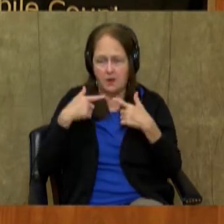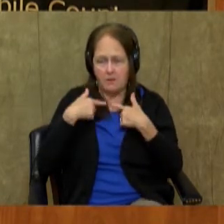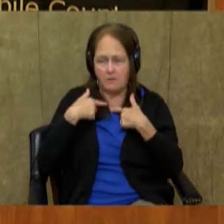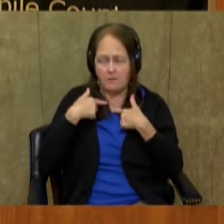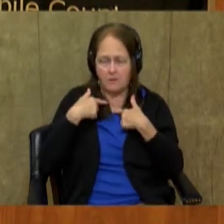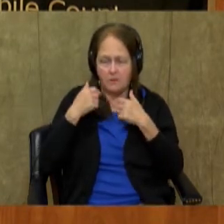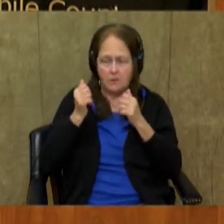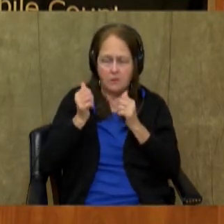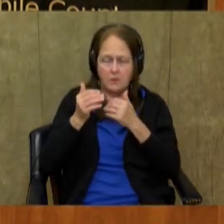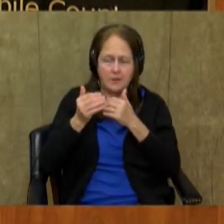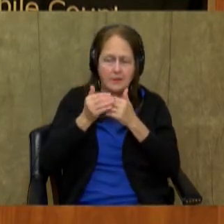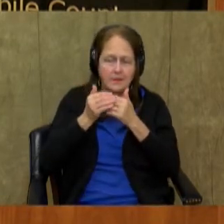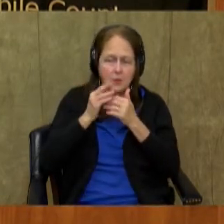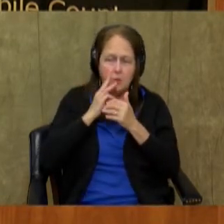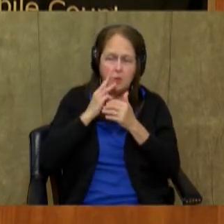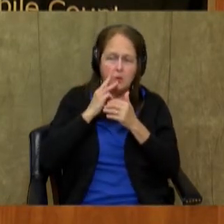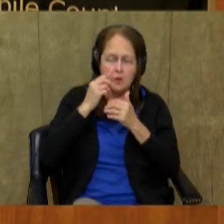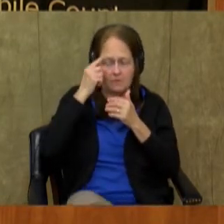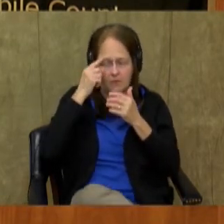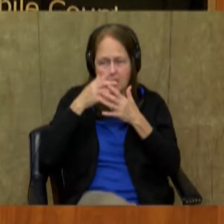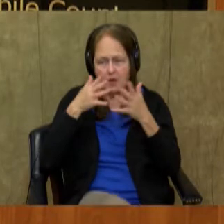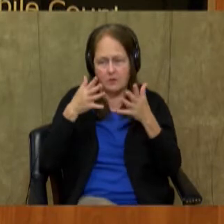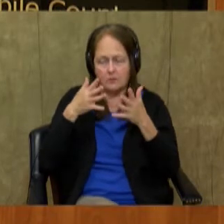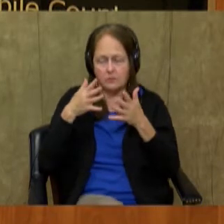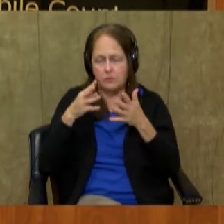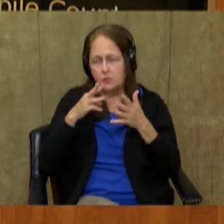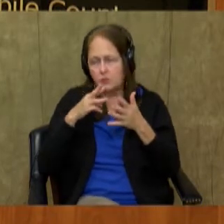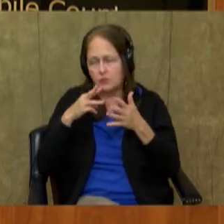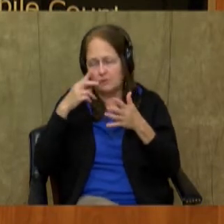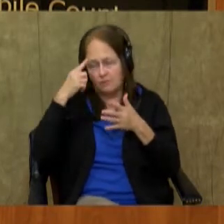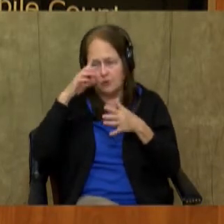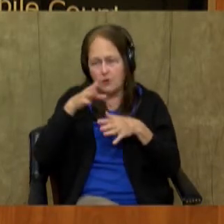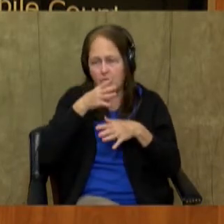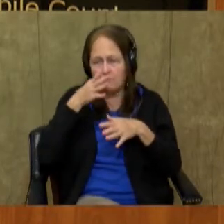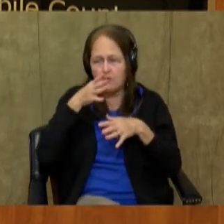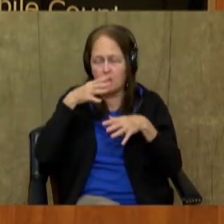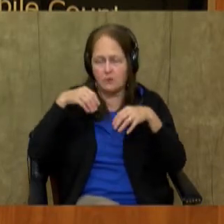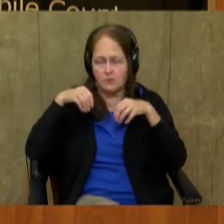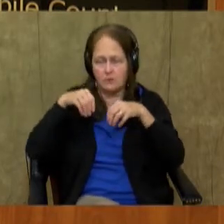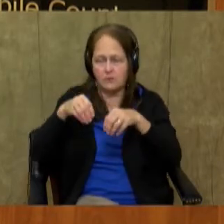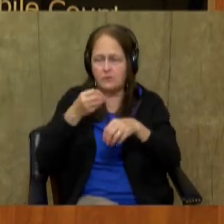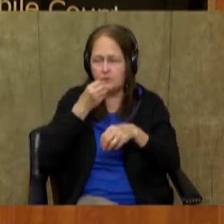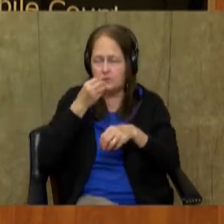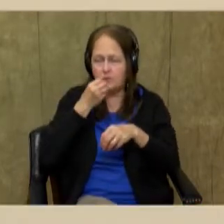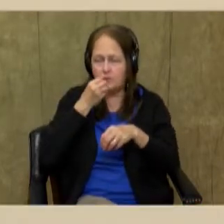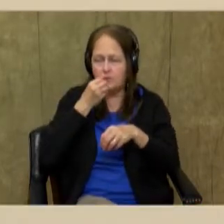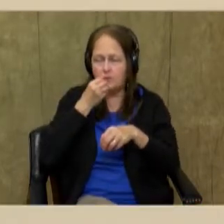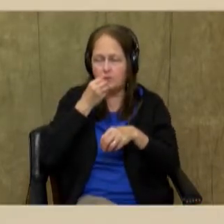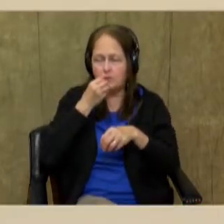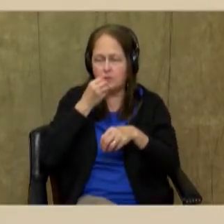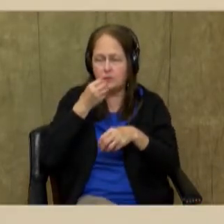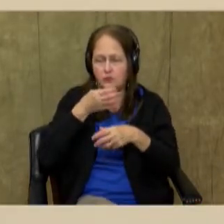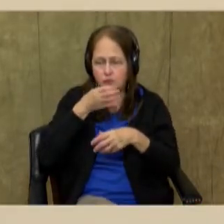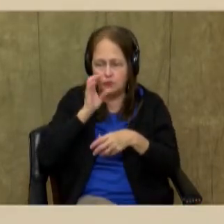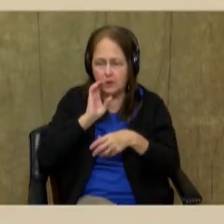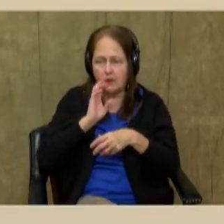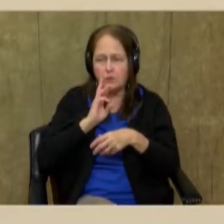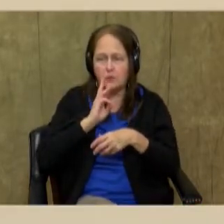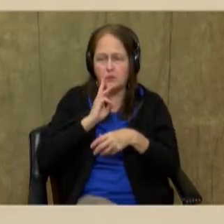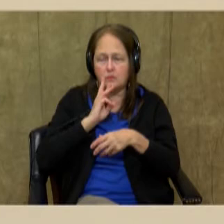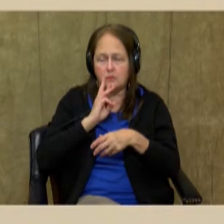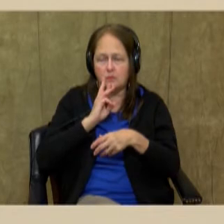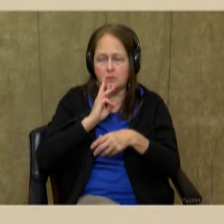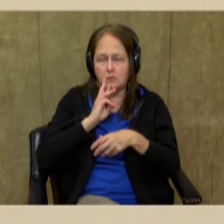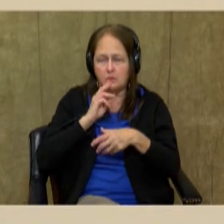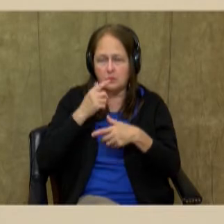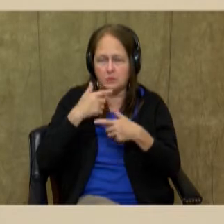Being around water is obviously good for lots of things: irrigation of your crops, transportation, water for drinking.